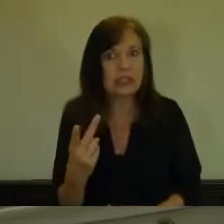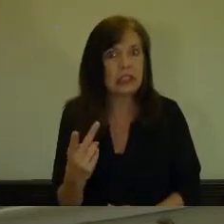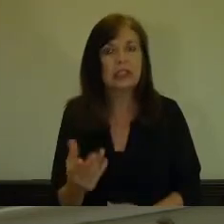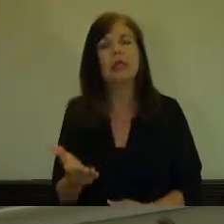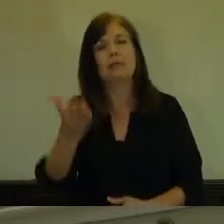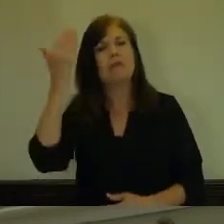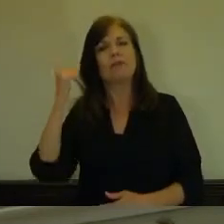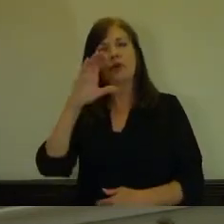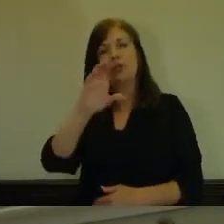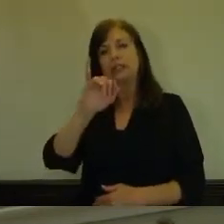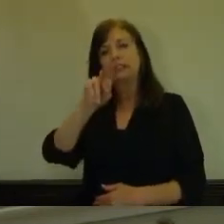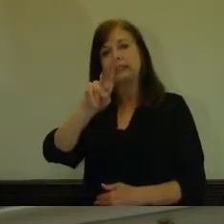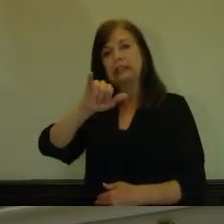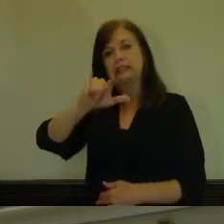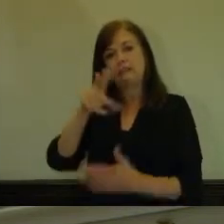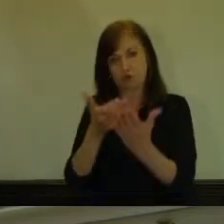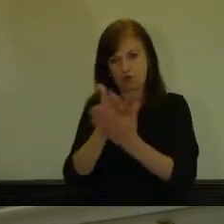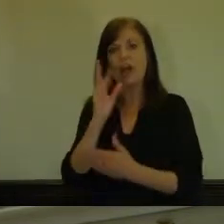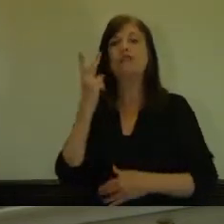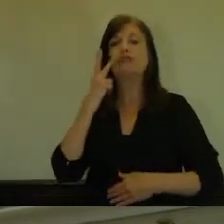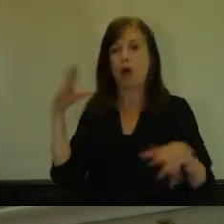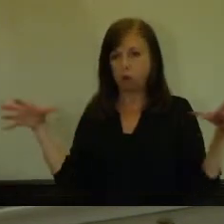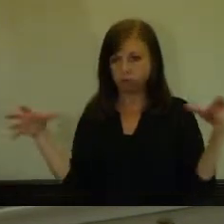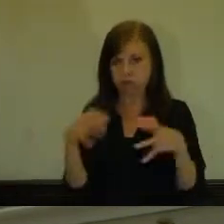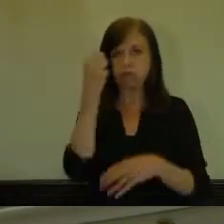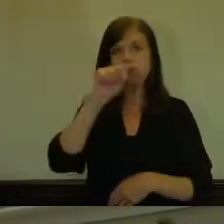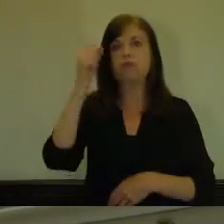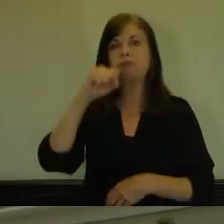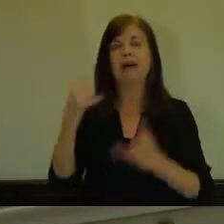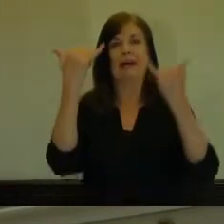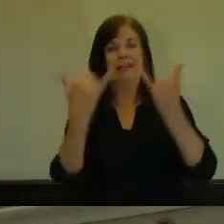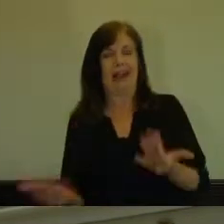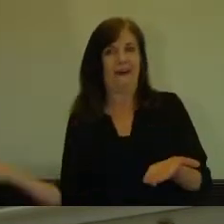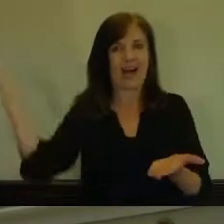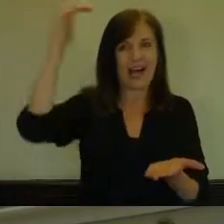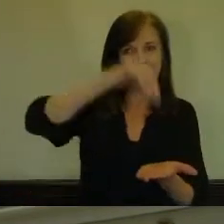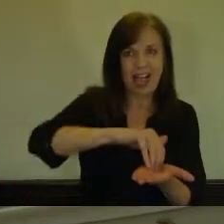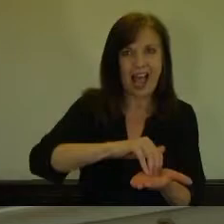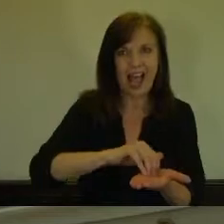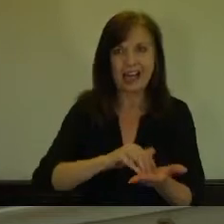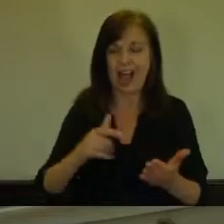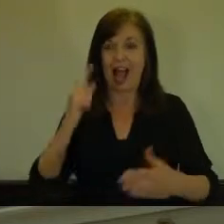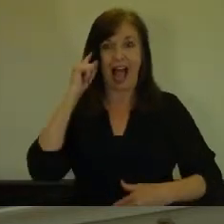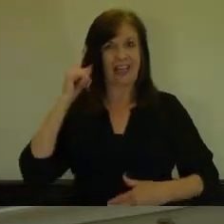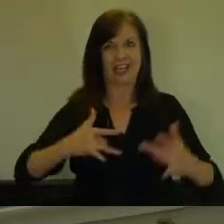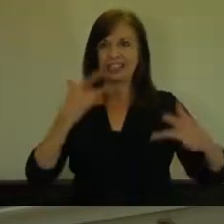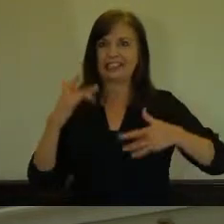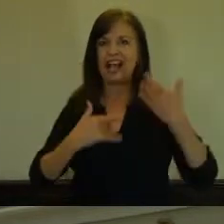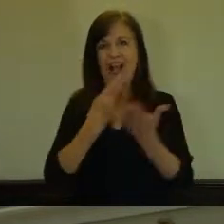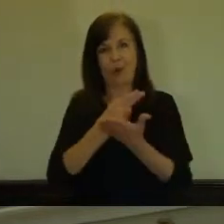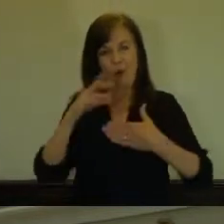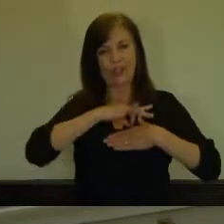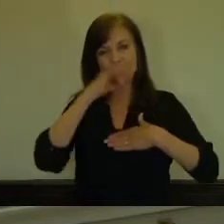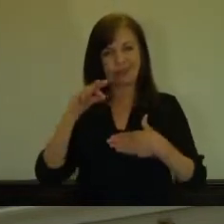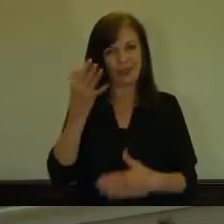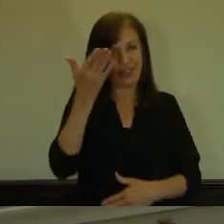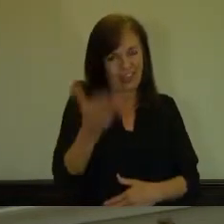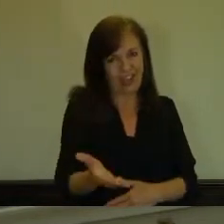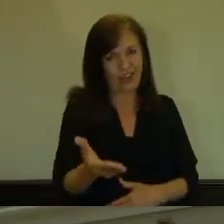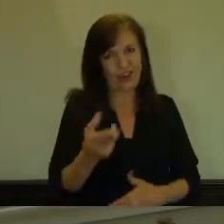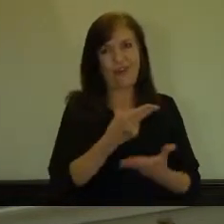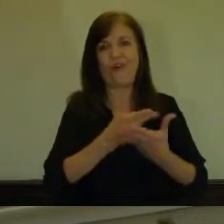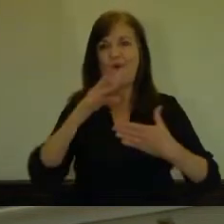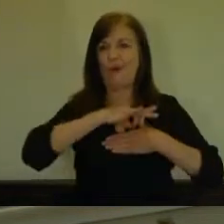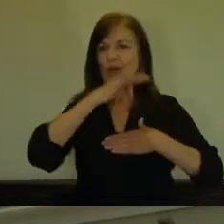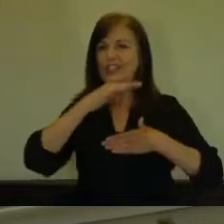rights era of protest. It's quite exciting that the spirit is moving us. What we are